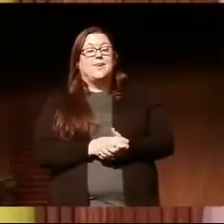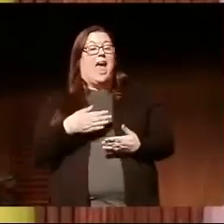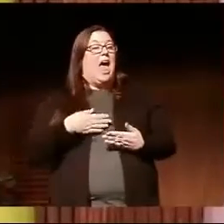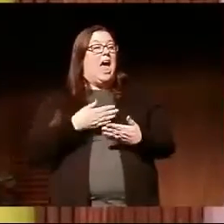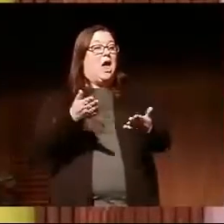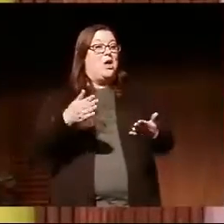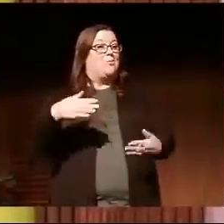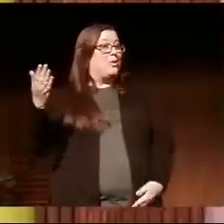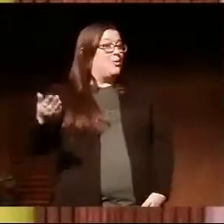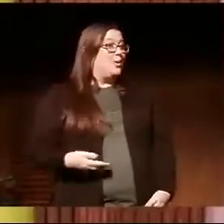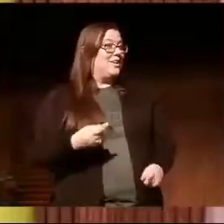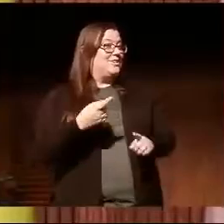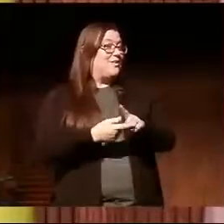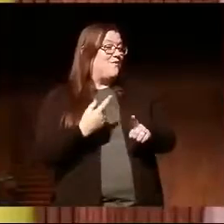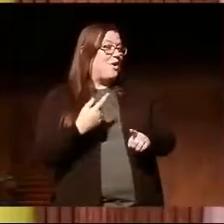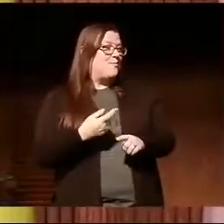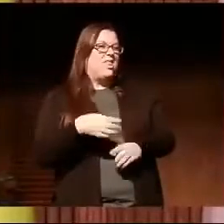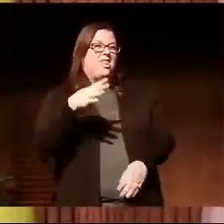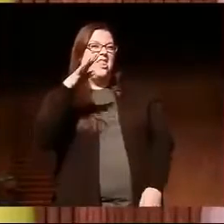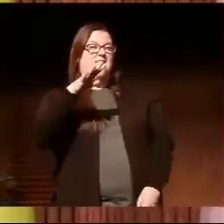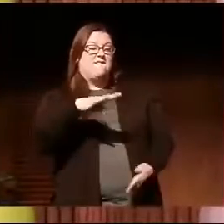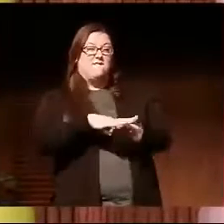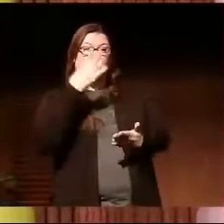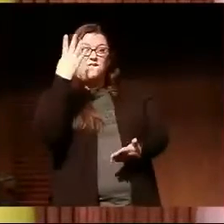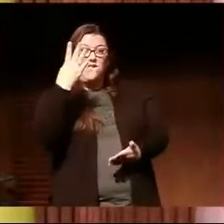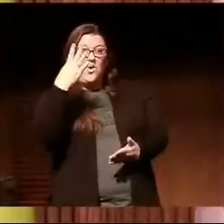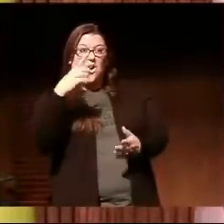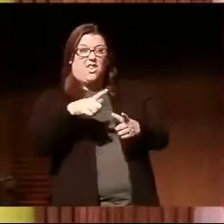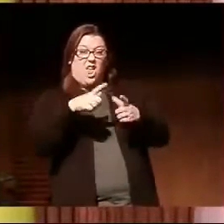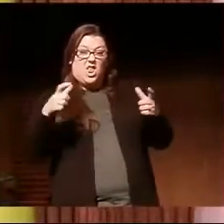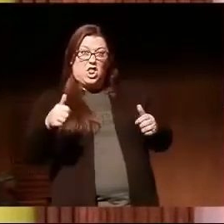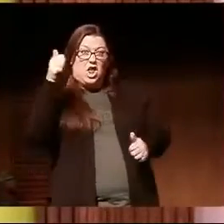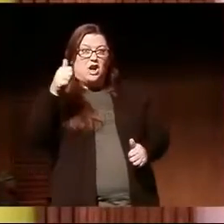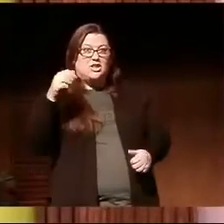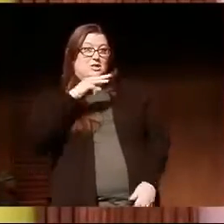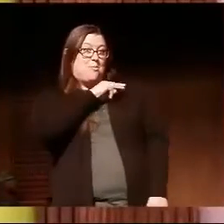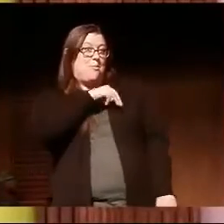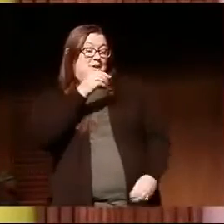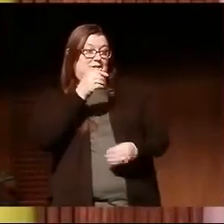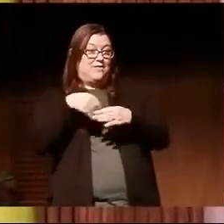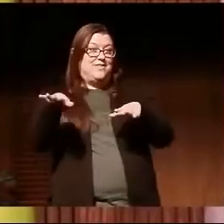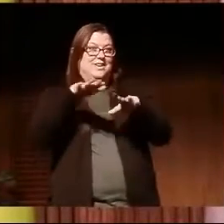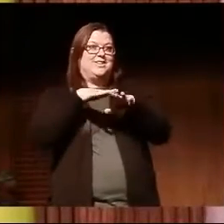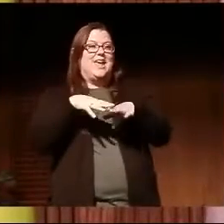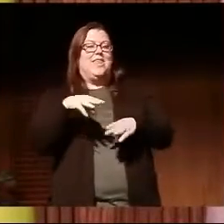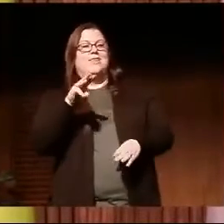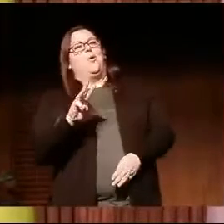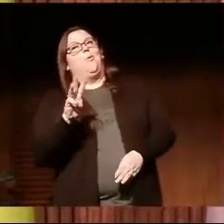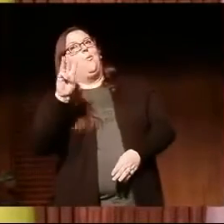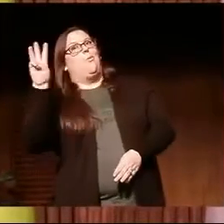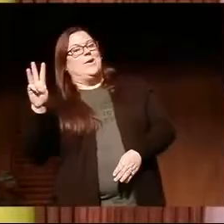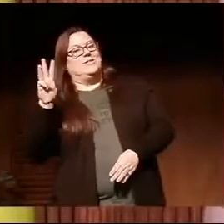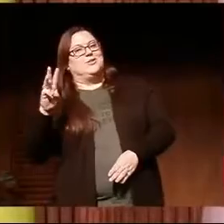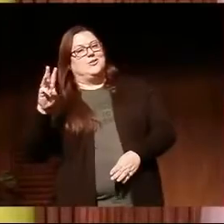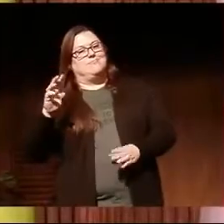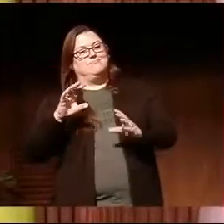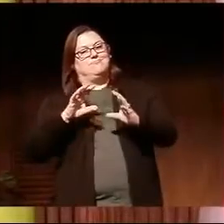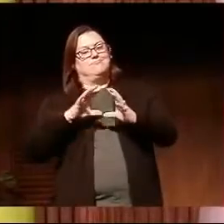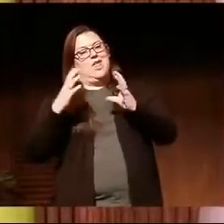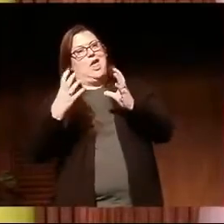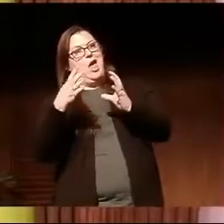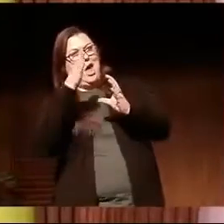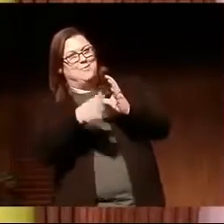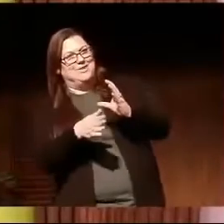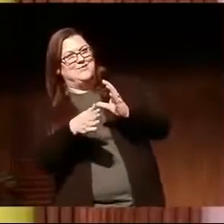I bring you greetings from the fourth largest mission field in the Western Hemisphere, the People's Republic